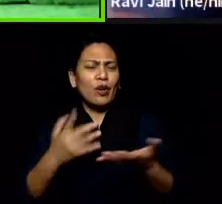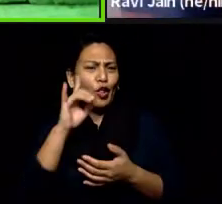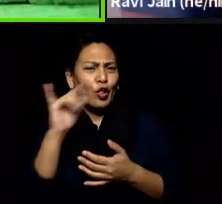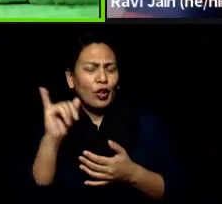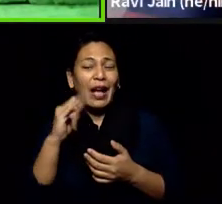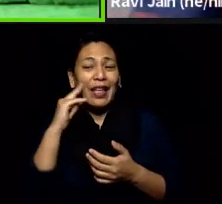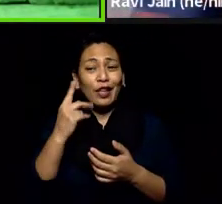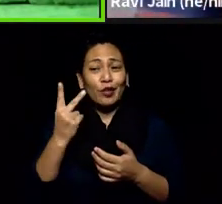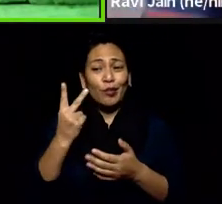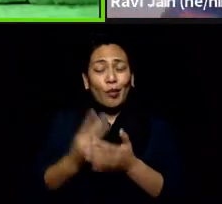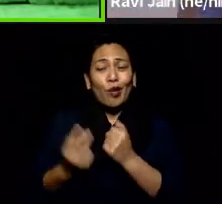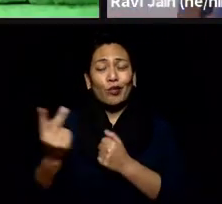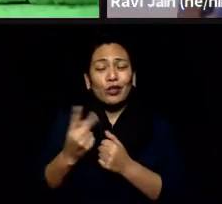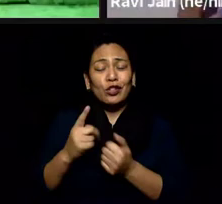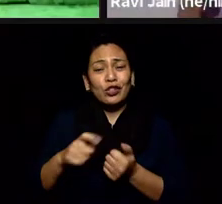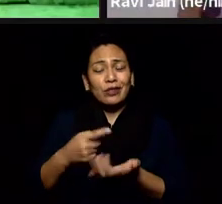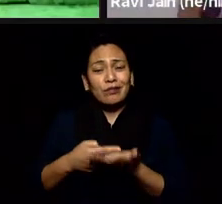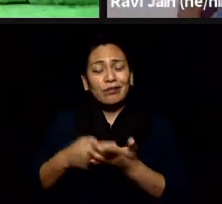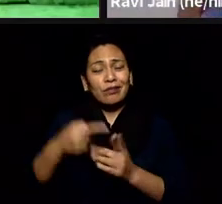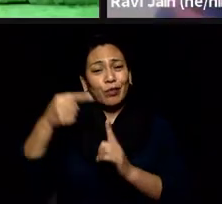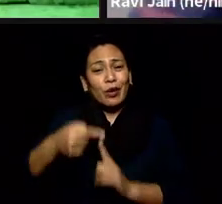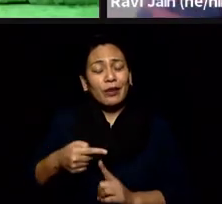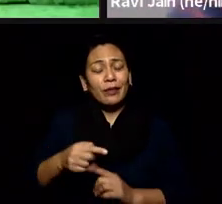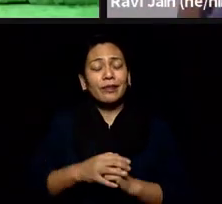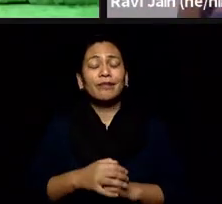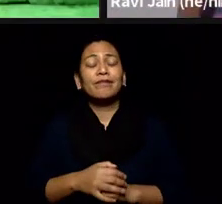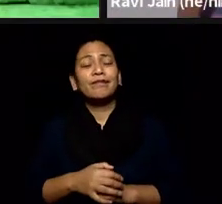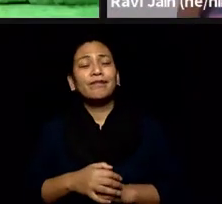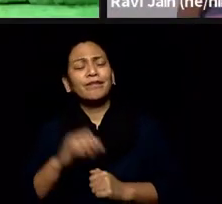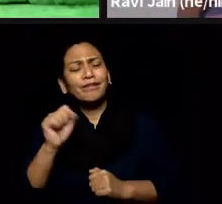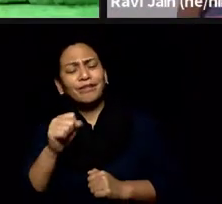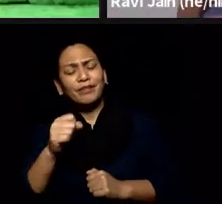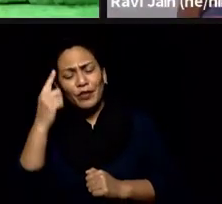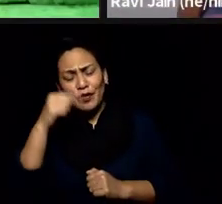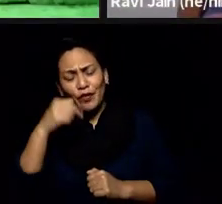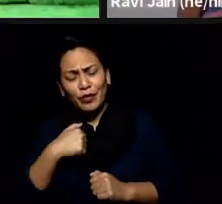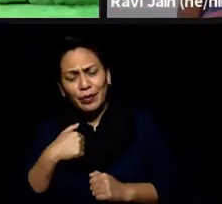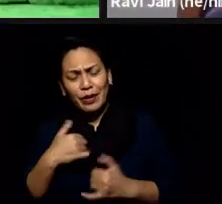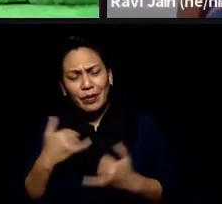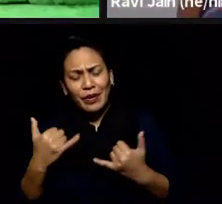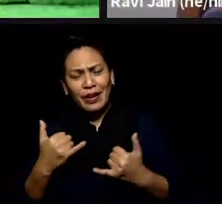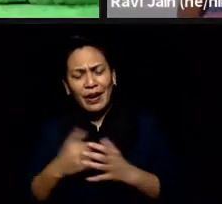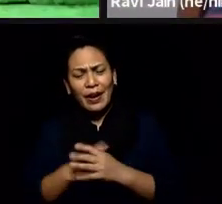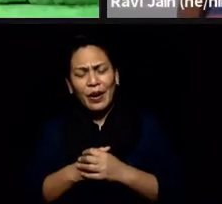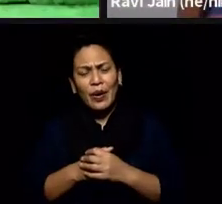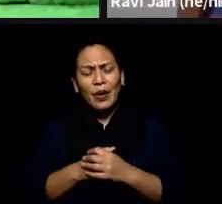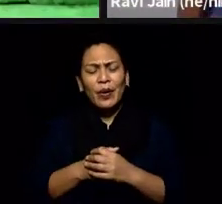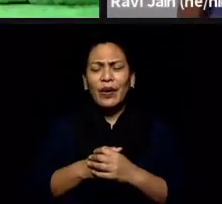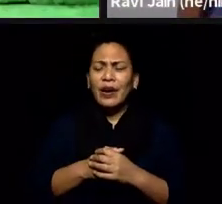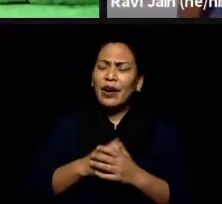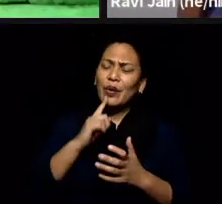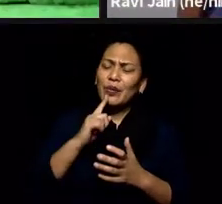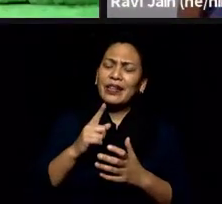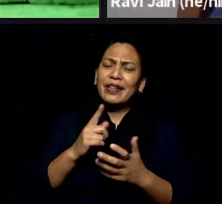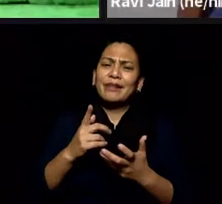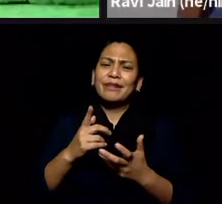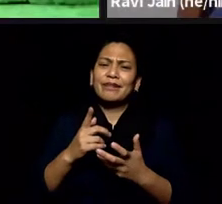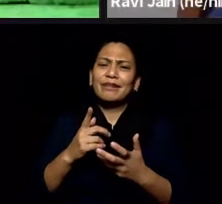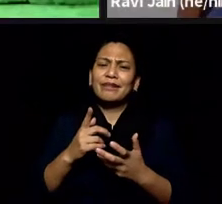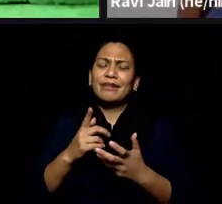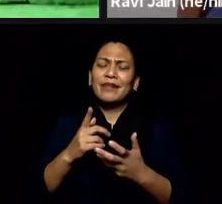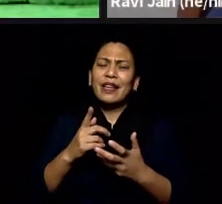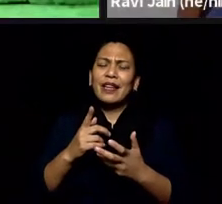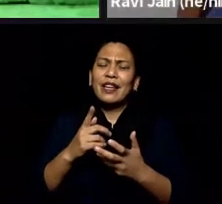us to speak to those. Yeah. I mean, I feel like right now for me, it's that trust is